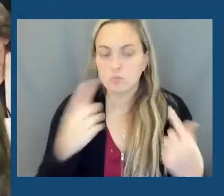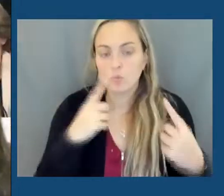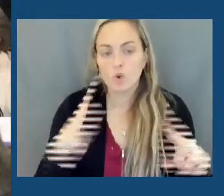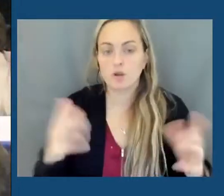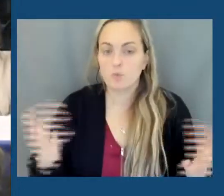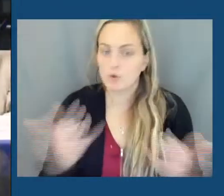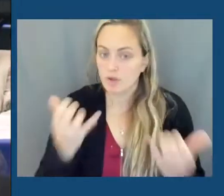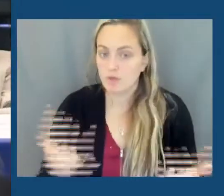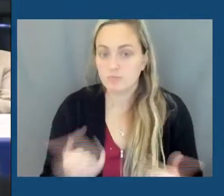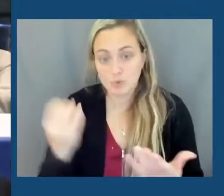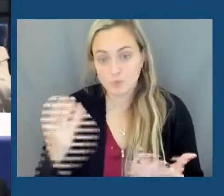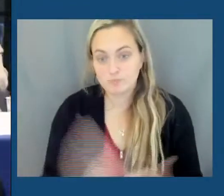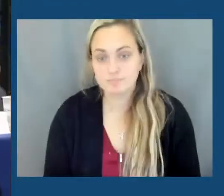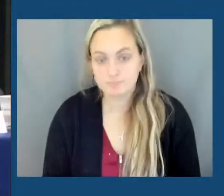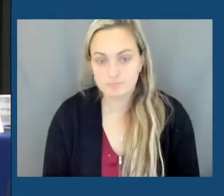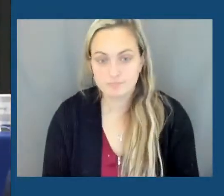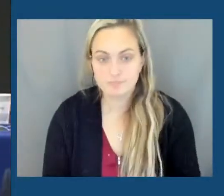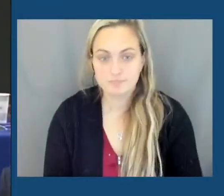So.